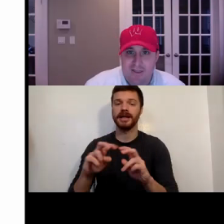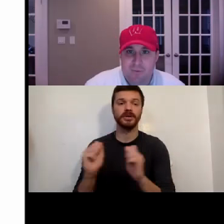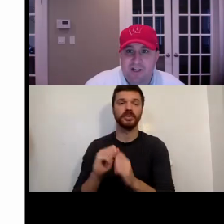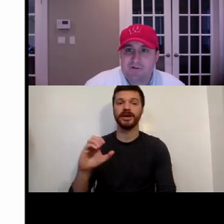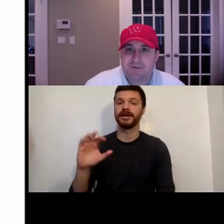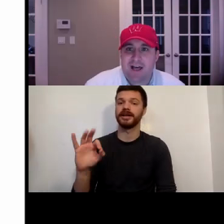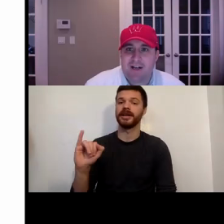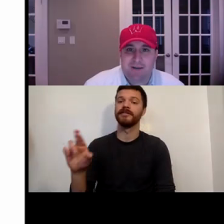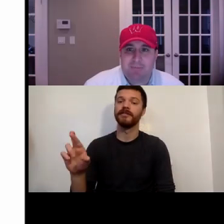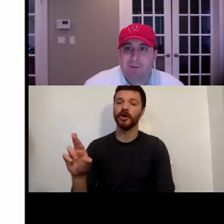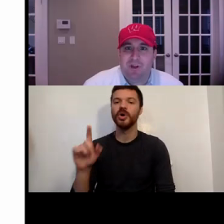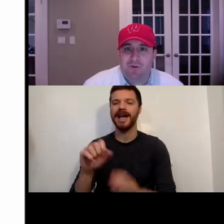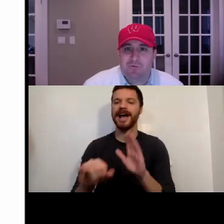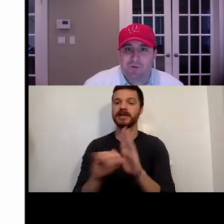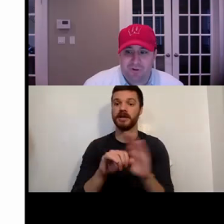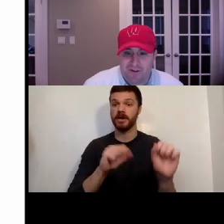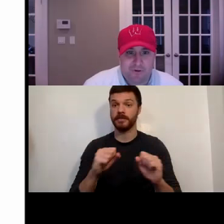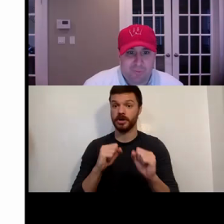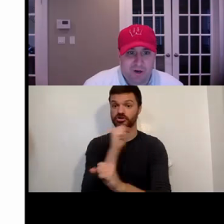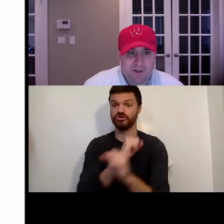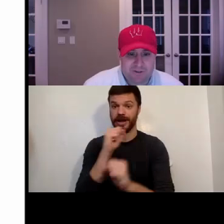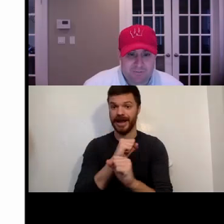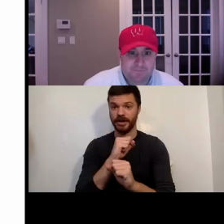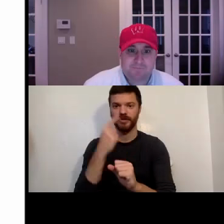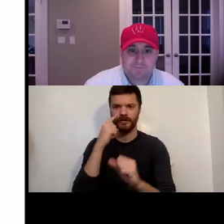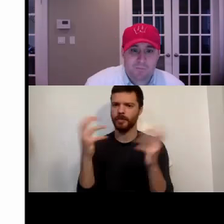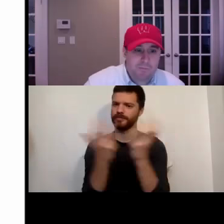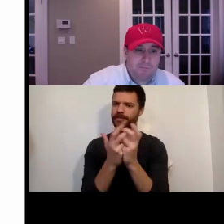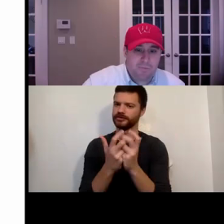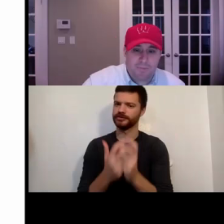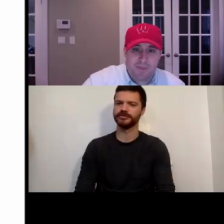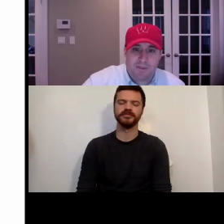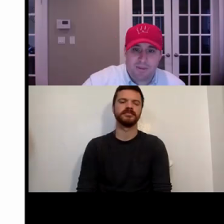identify potential strategies that might be useful to address those barriers.